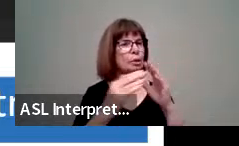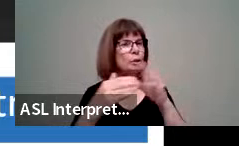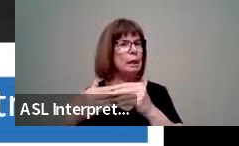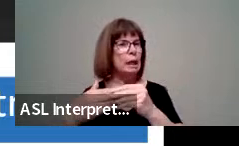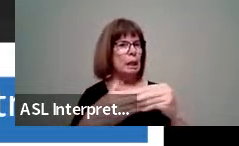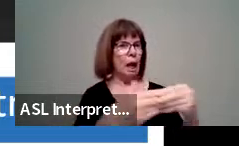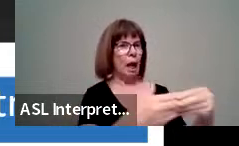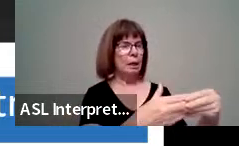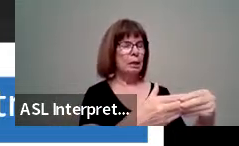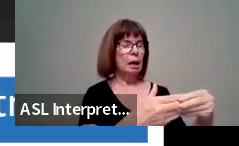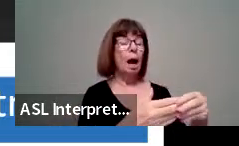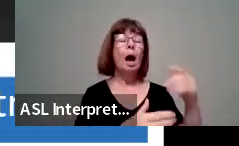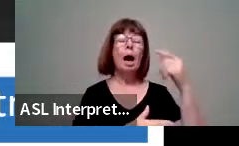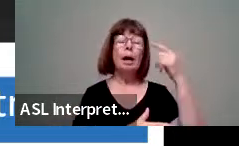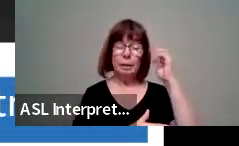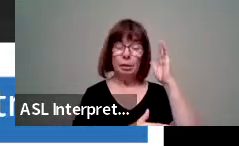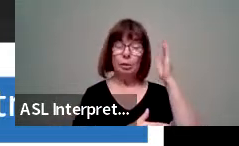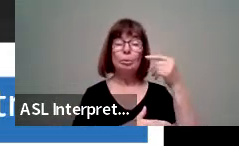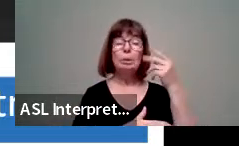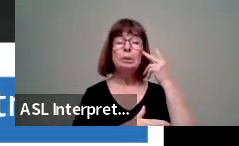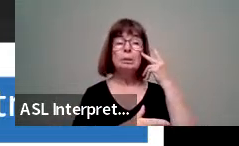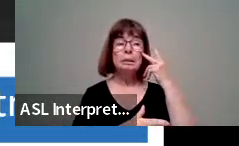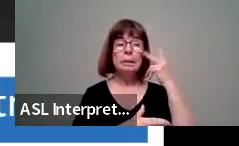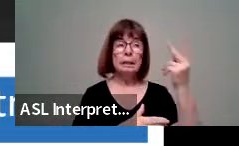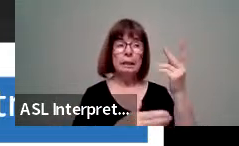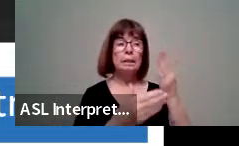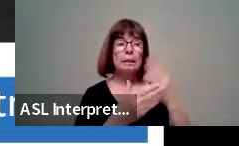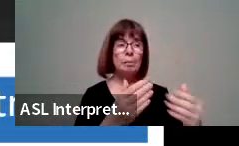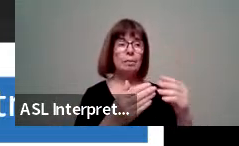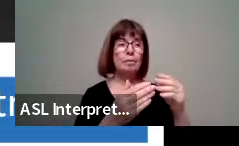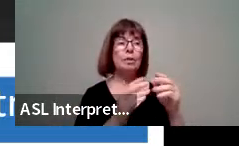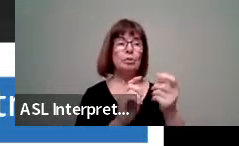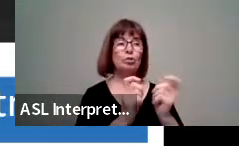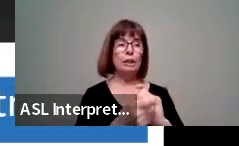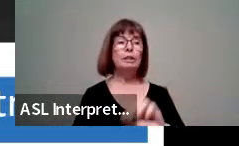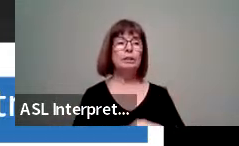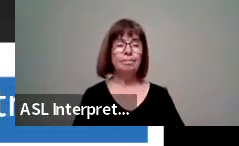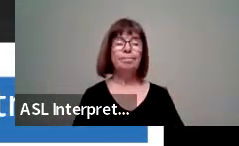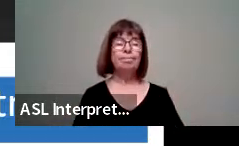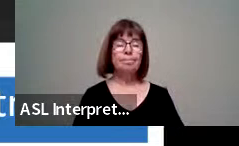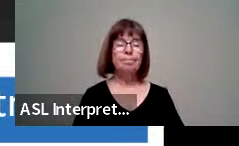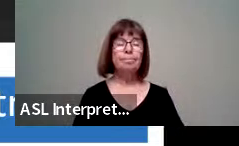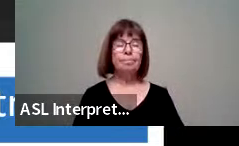you'll start to see some of those changes, Dr. Rhodes.